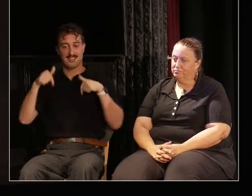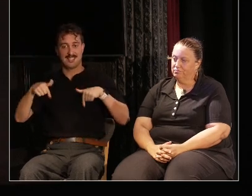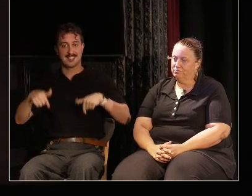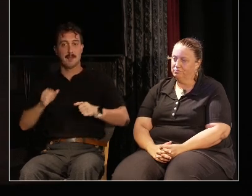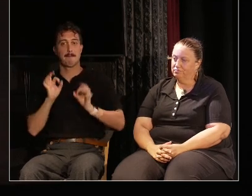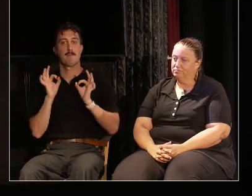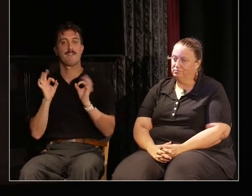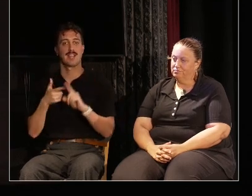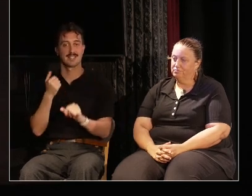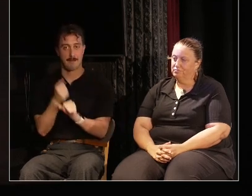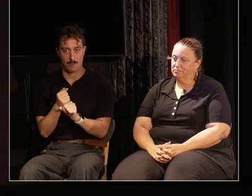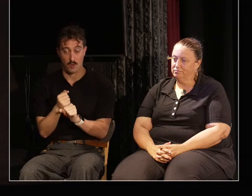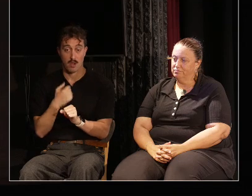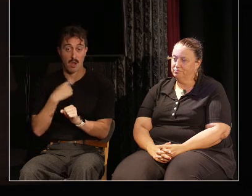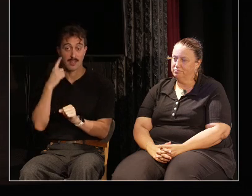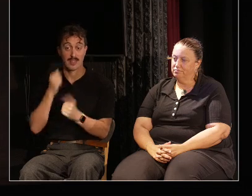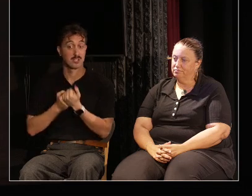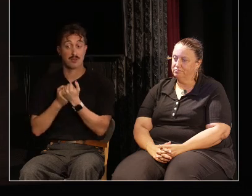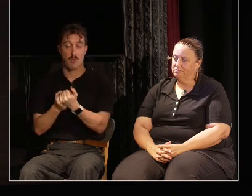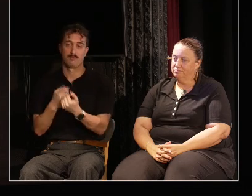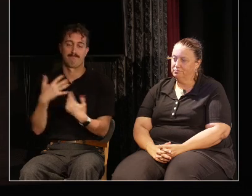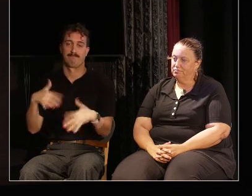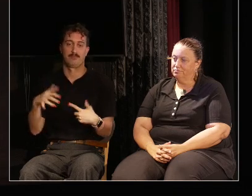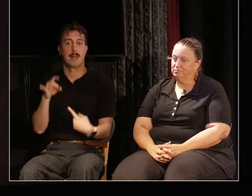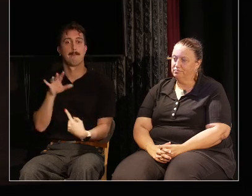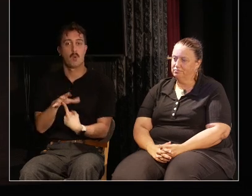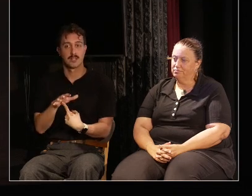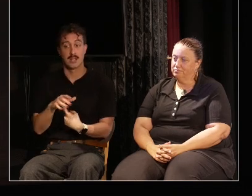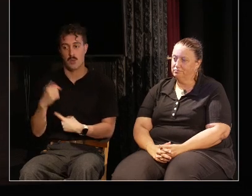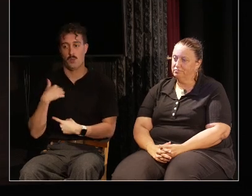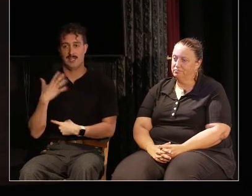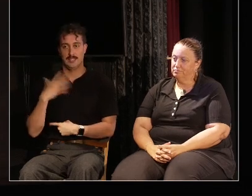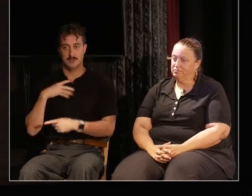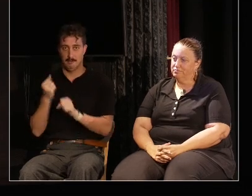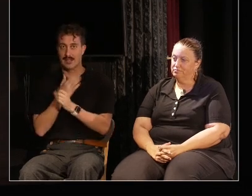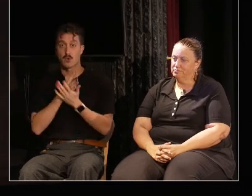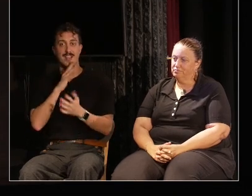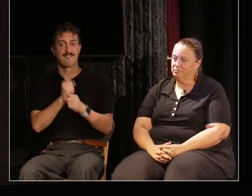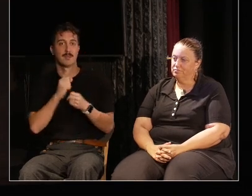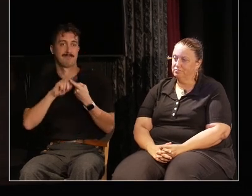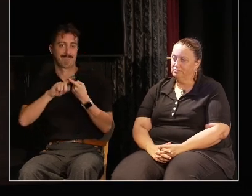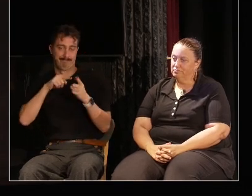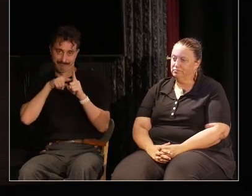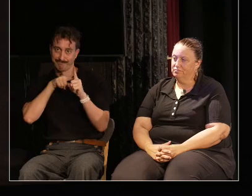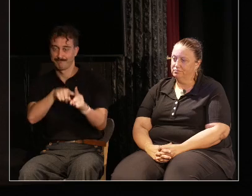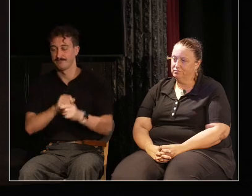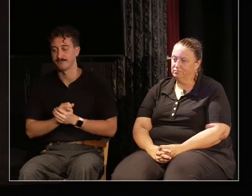So I think that support is really critical and one that we need to hold, be accountable to. And I think it talks more